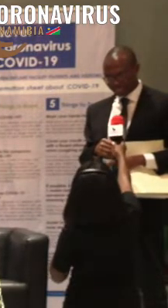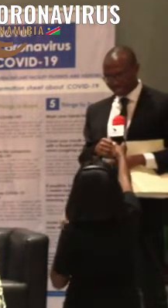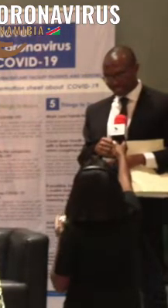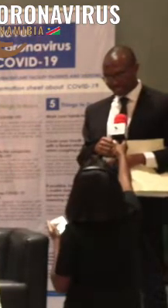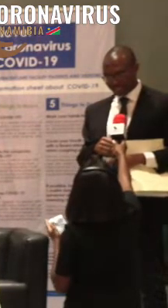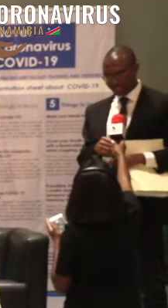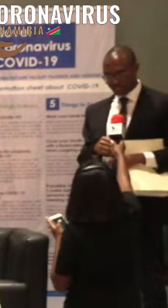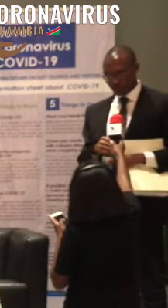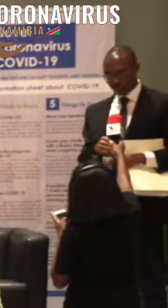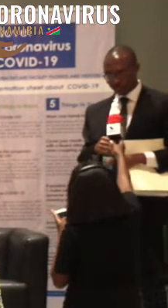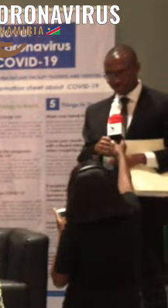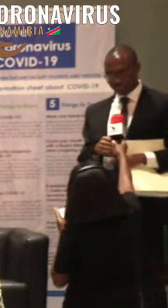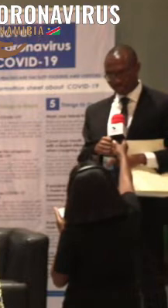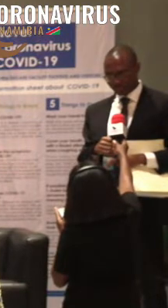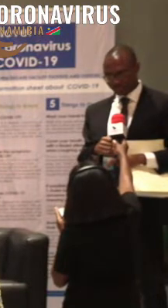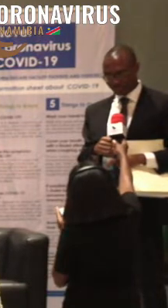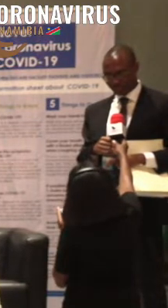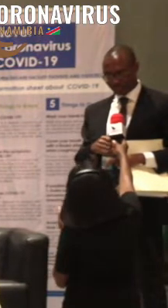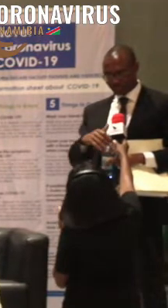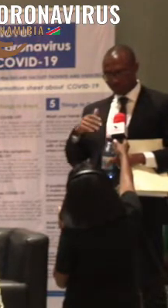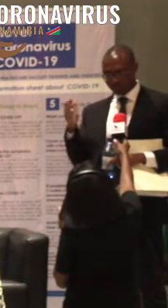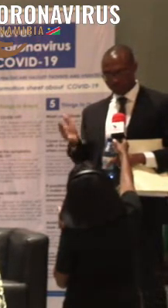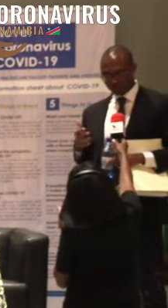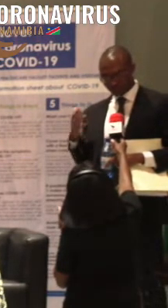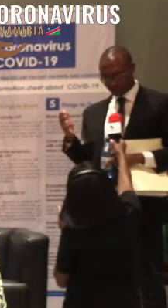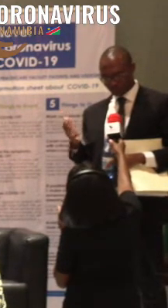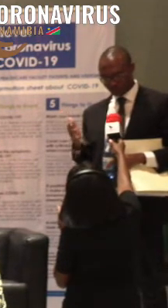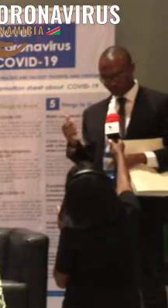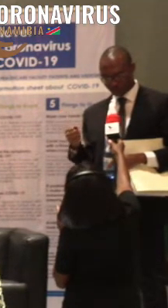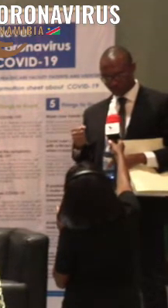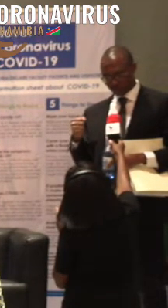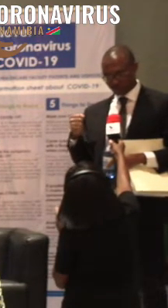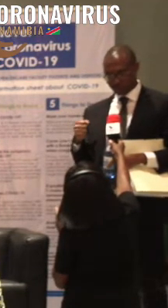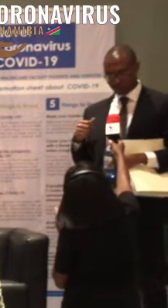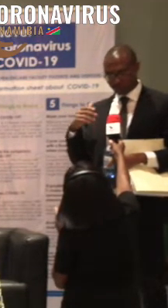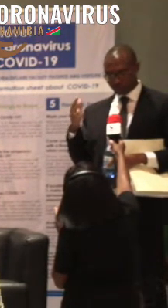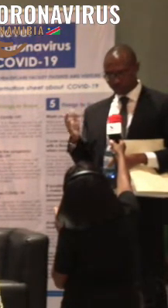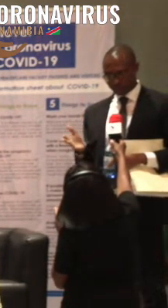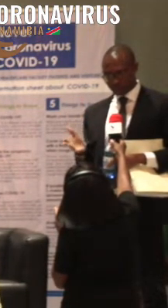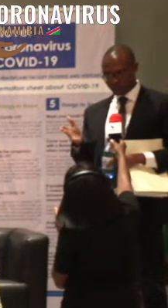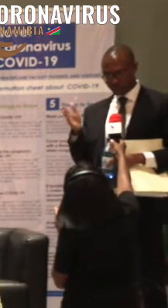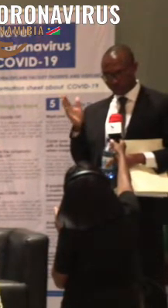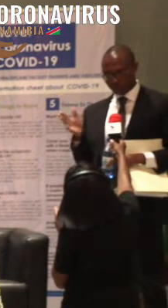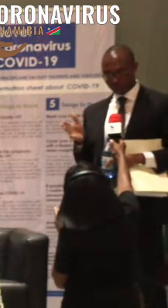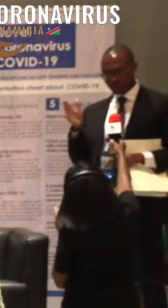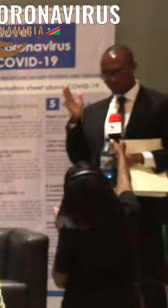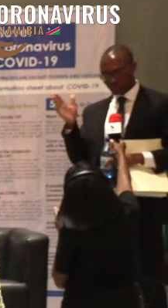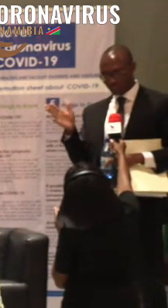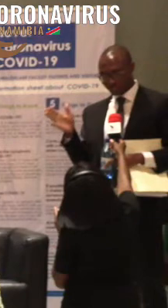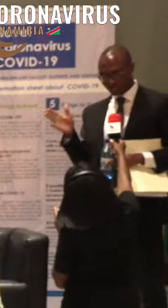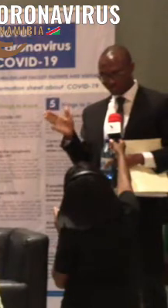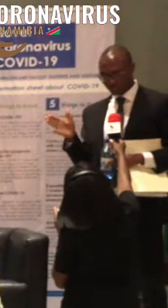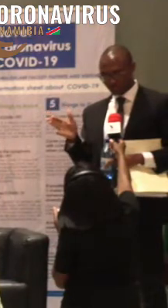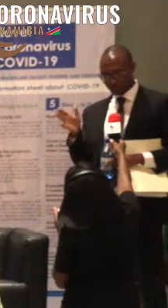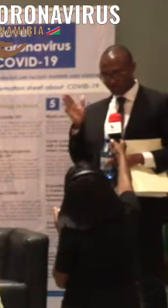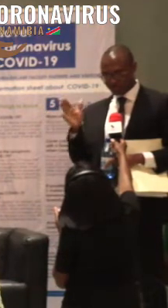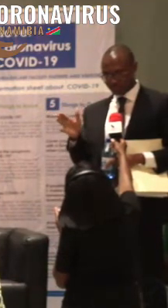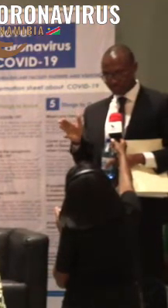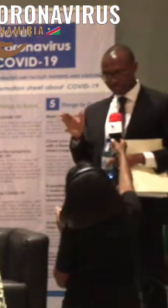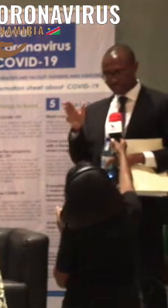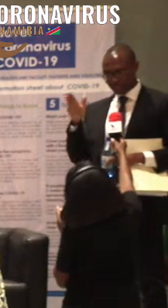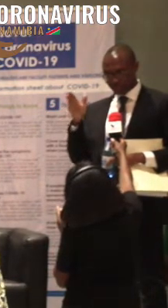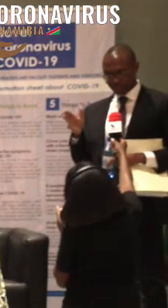739,000 people to be benefiting from this grant. So let's see where it is. The minister assured me that this whole